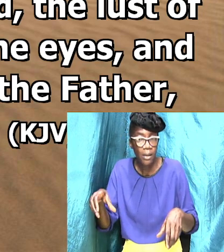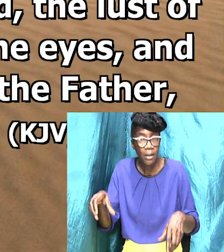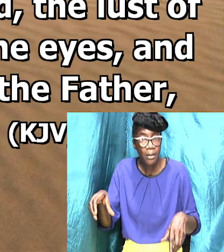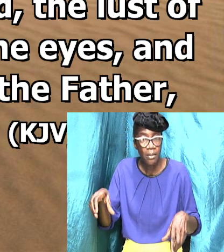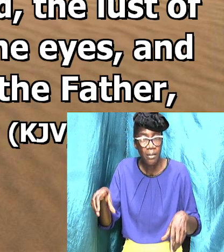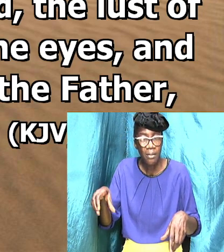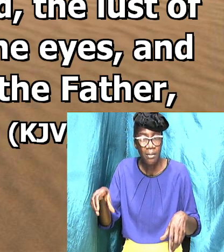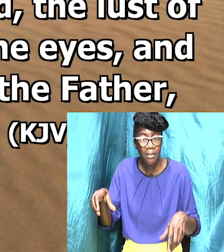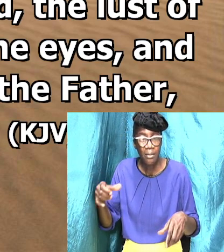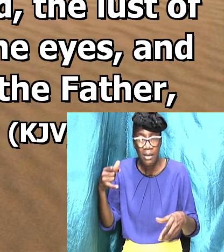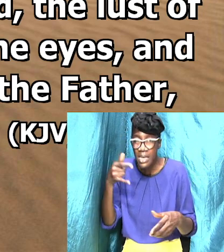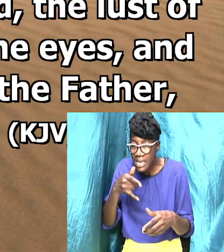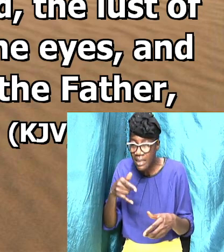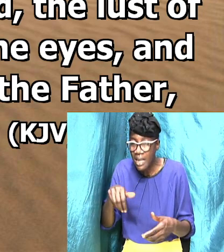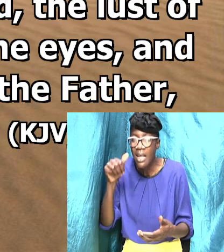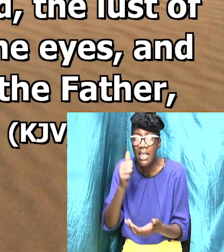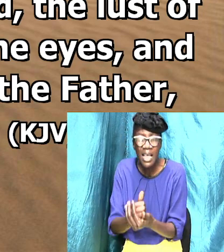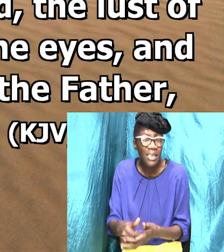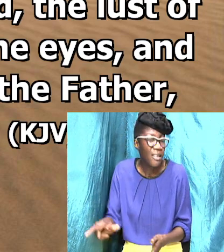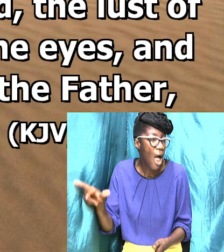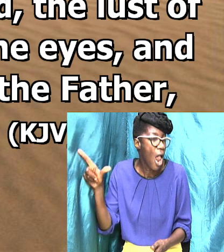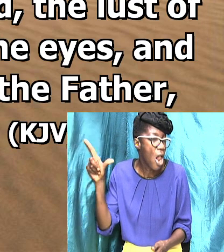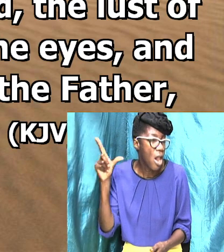That is lusting.